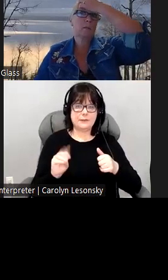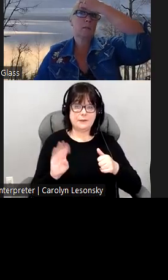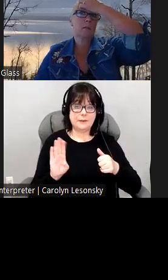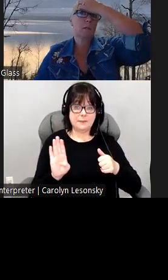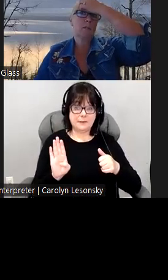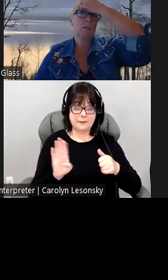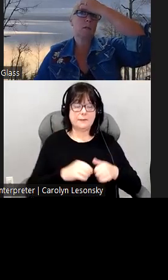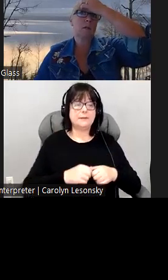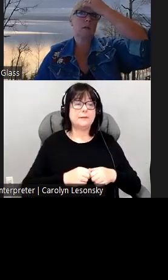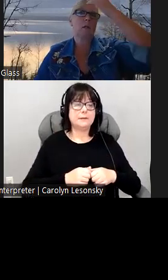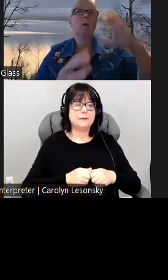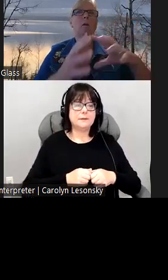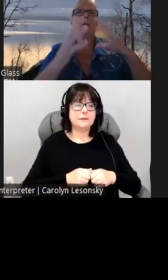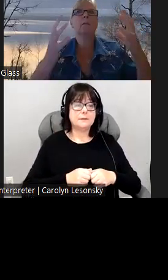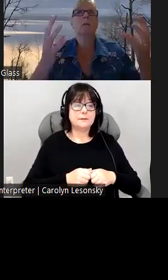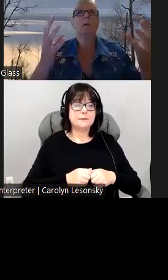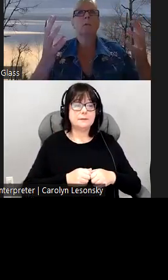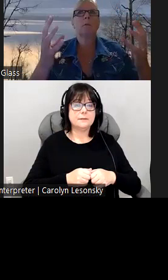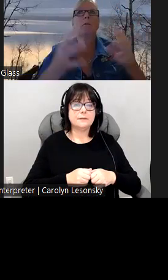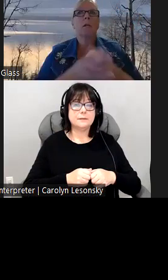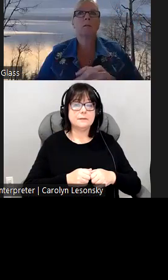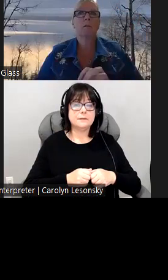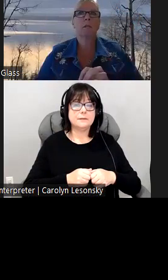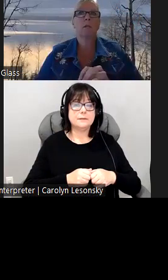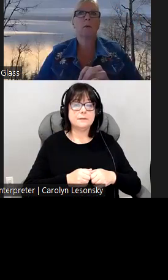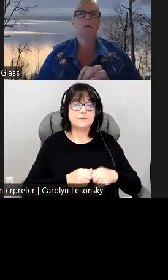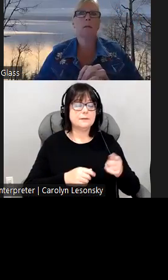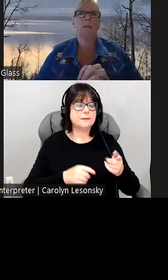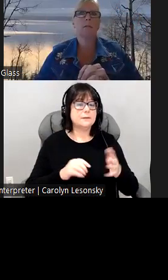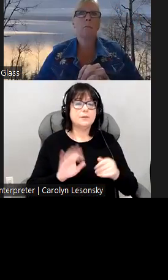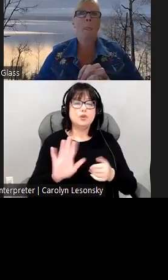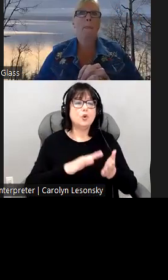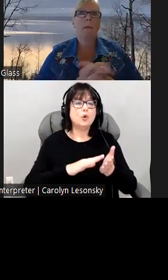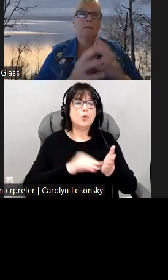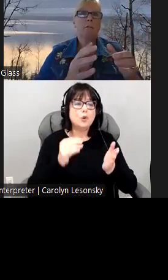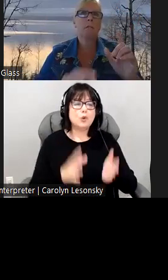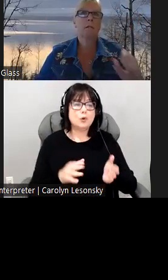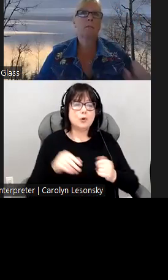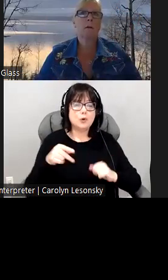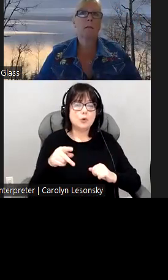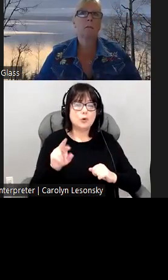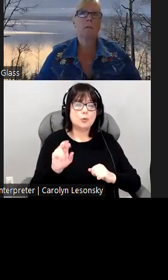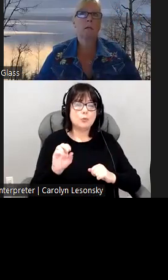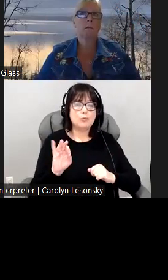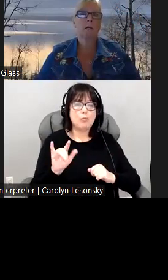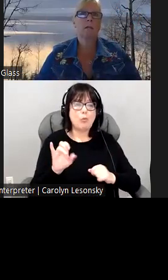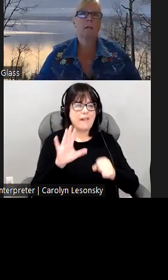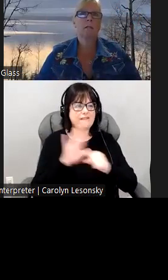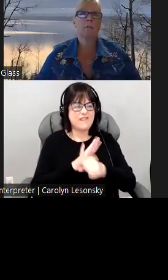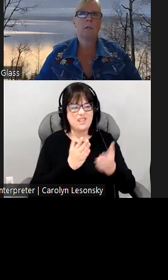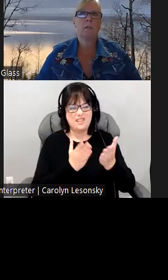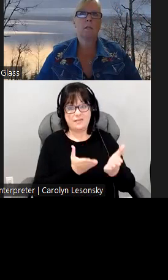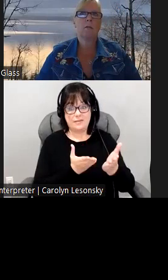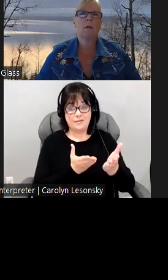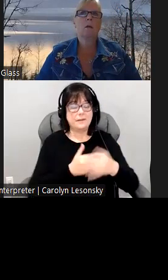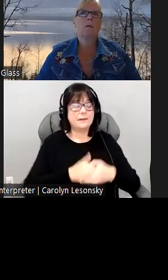minutes, has all of the profile information about your learners. An interesting thing about it that we'll talk about a lot in the next few